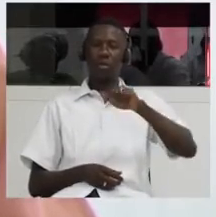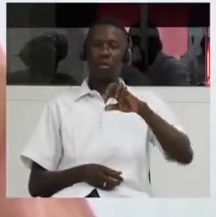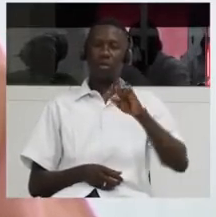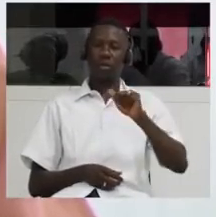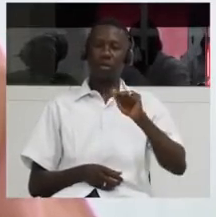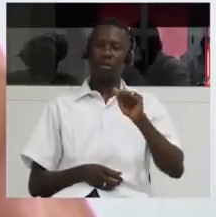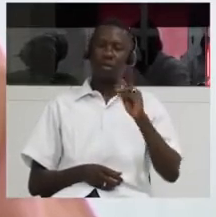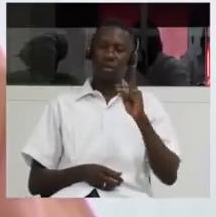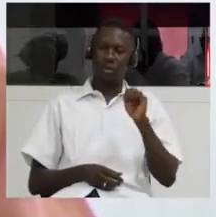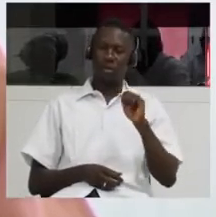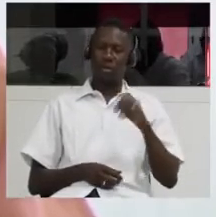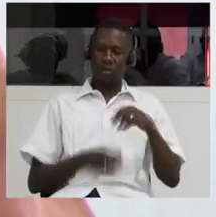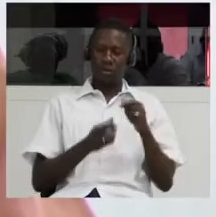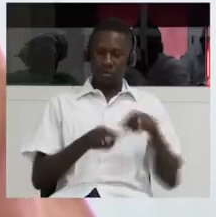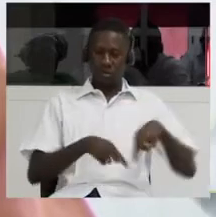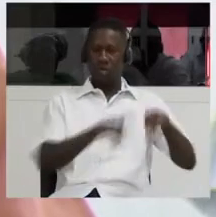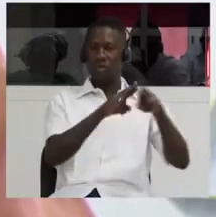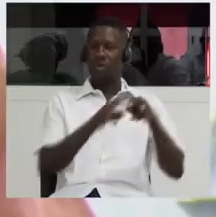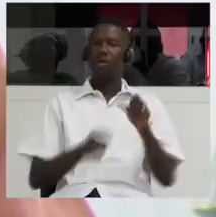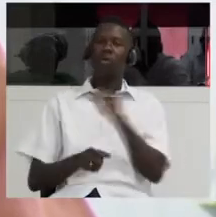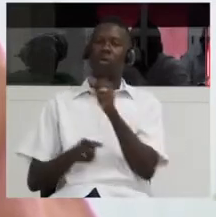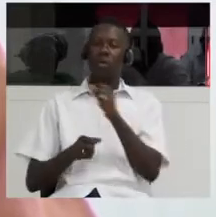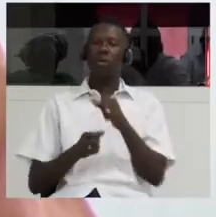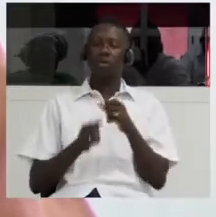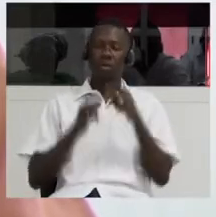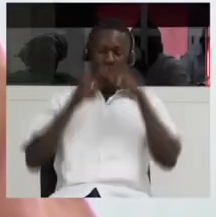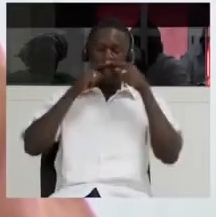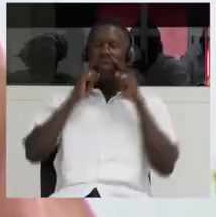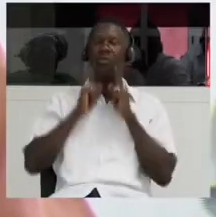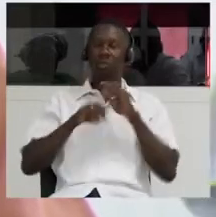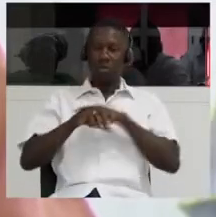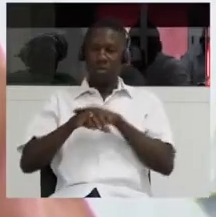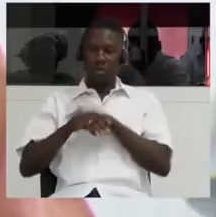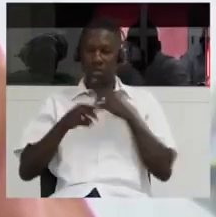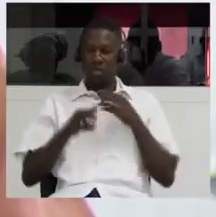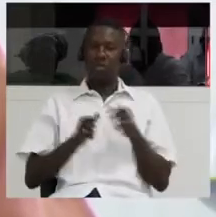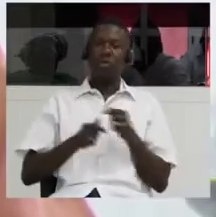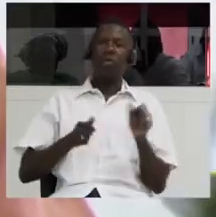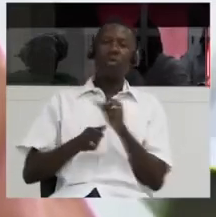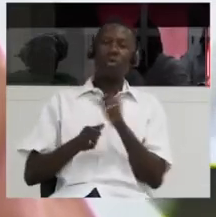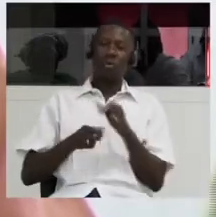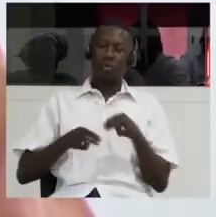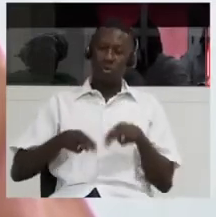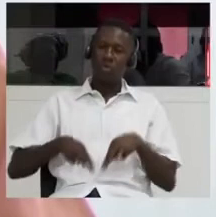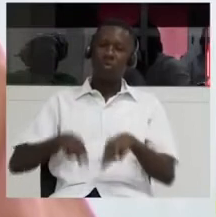Singate, that took the independence drive. So I was part of that group.